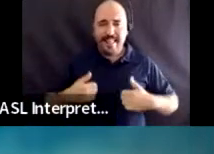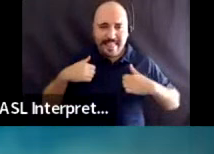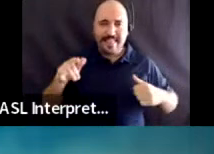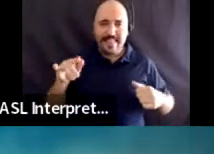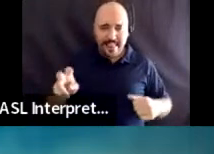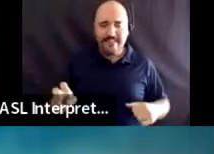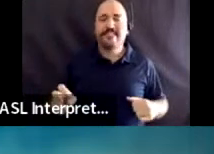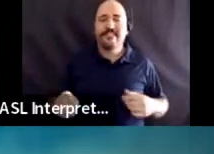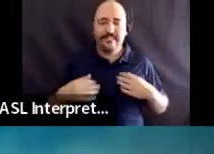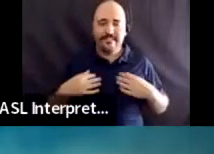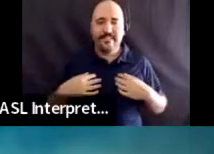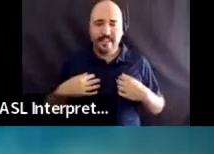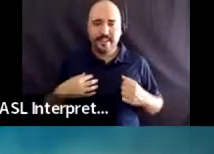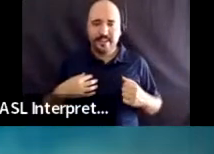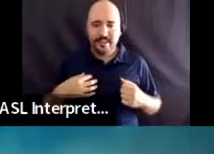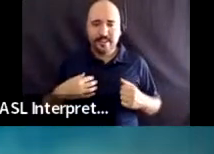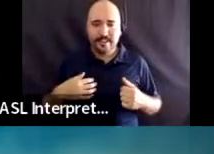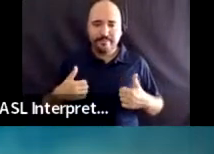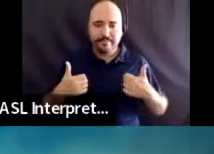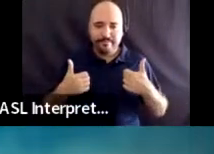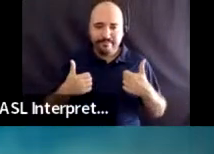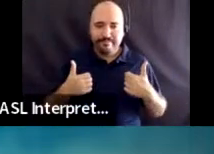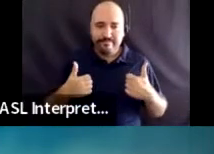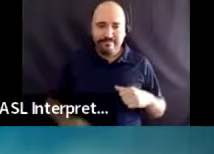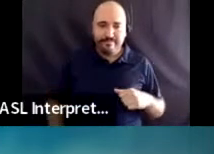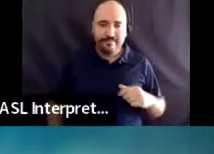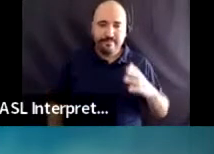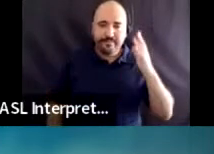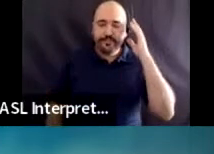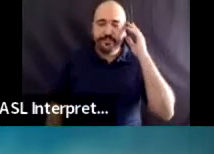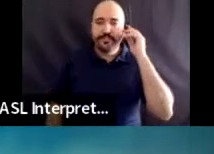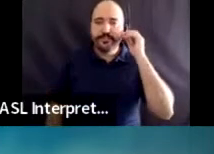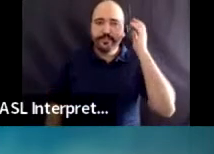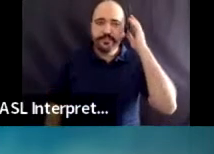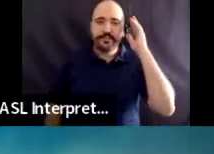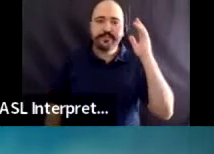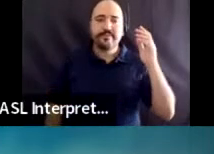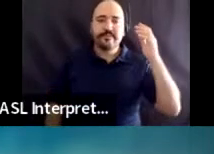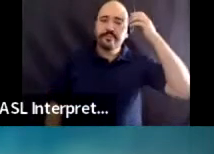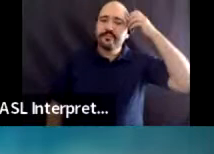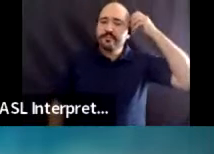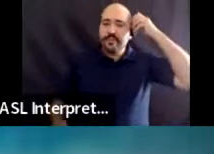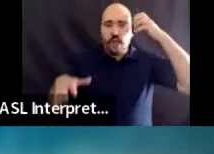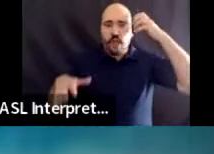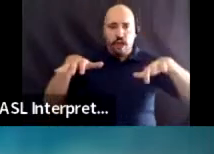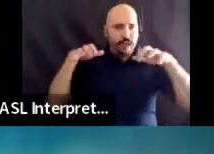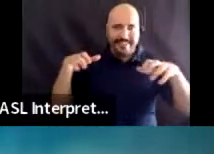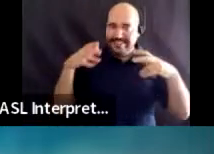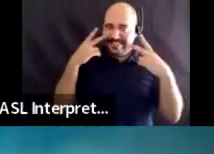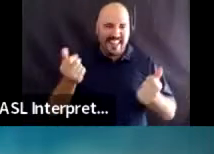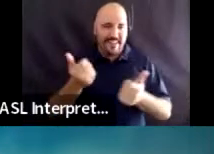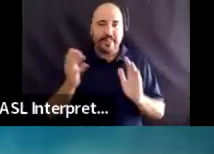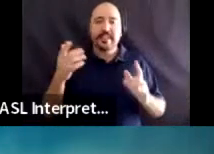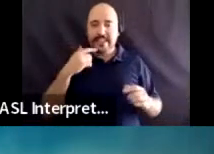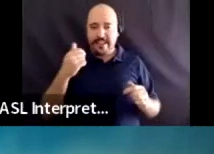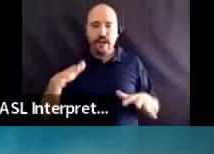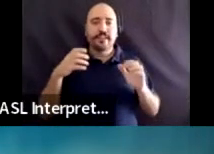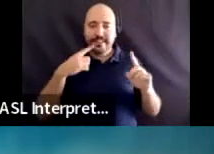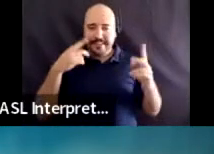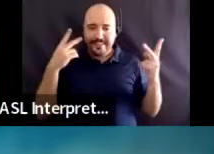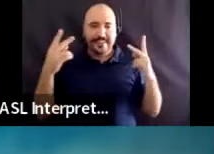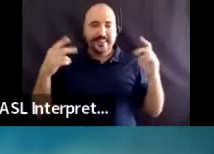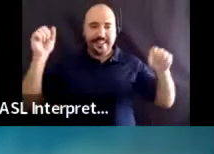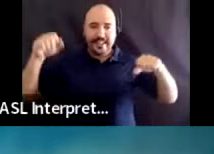see the slides. Wonderful. Live stream audience can see everything. That's what we want. Wonderful. All